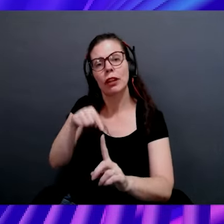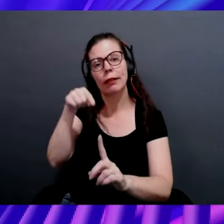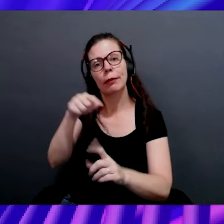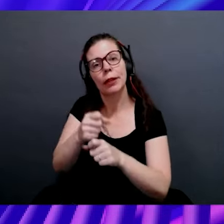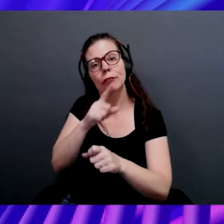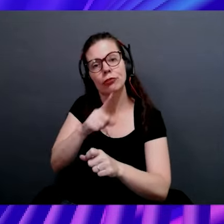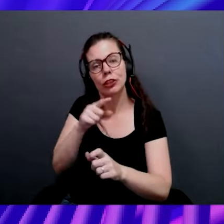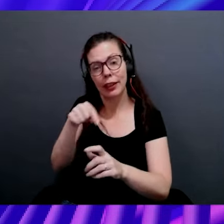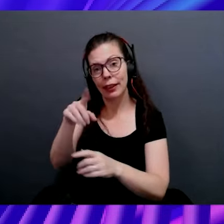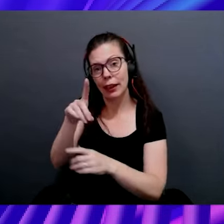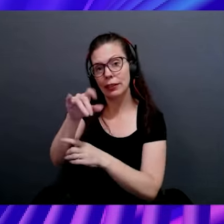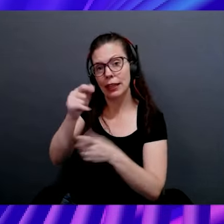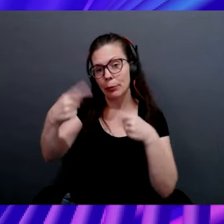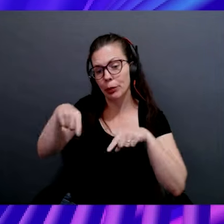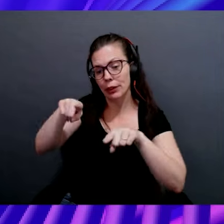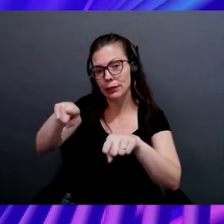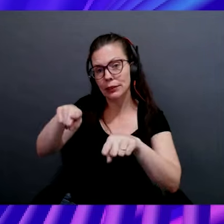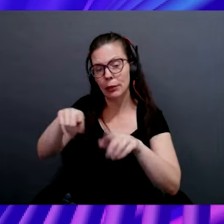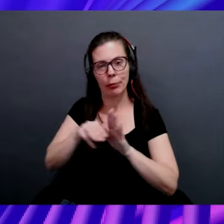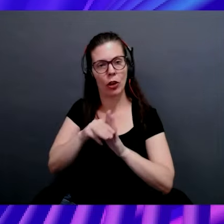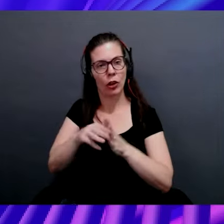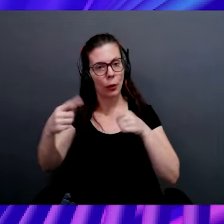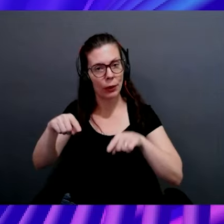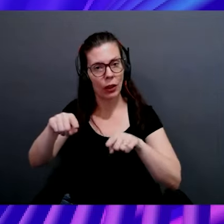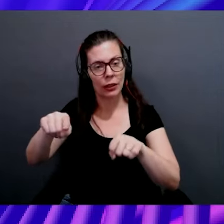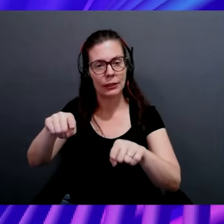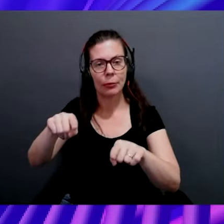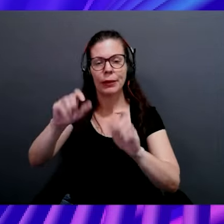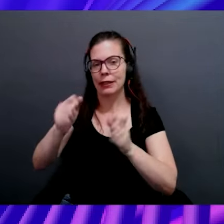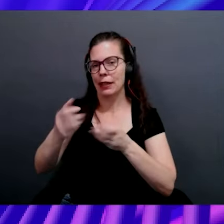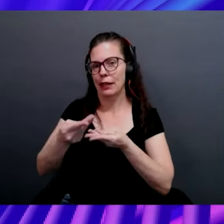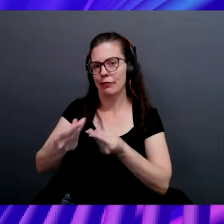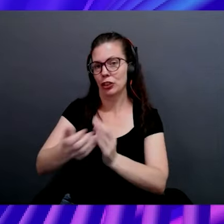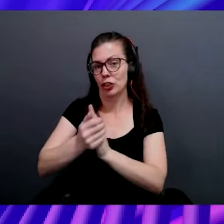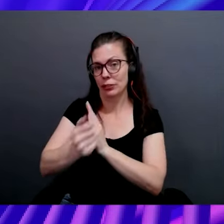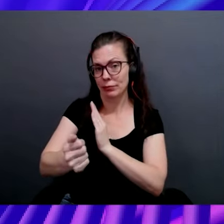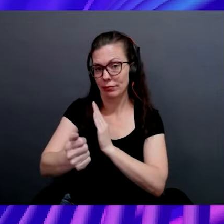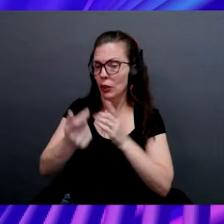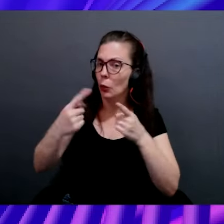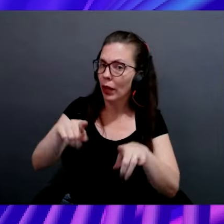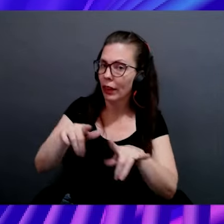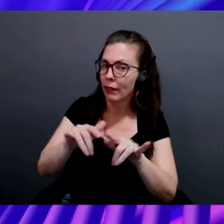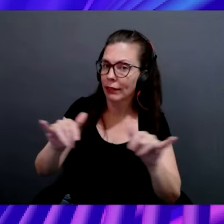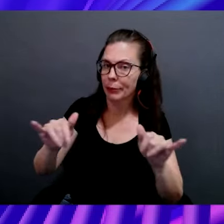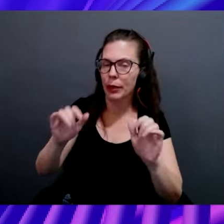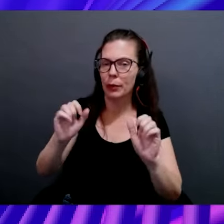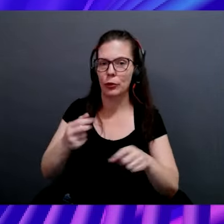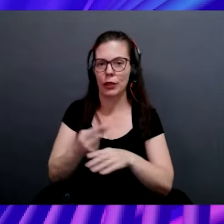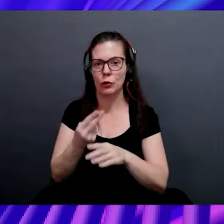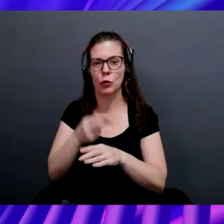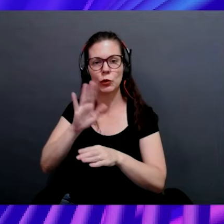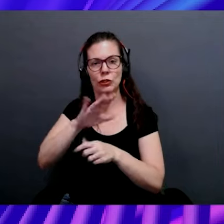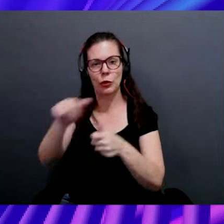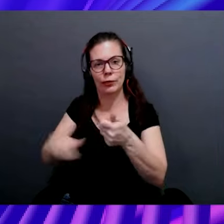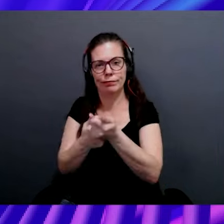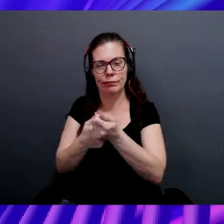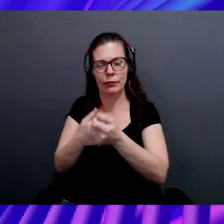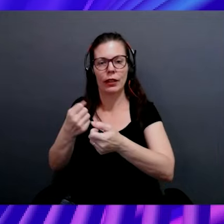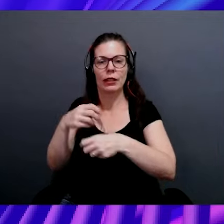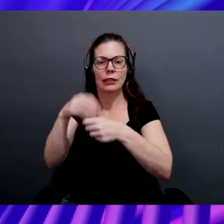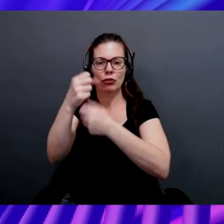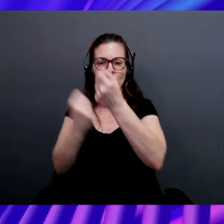data parallelism and the model parallelism could be done efficiently, while at the same time you're able to utilize your underlying infrastructure in the most optimized